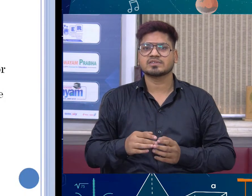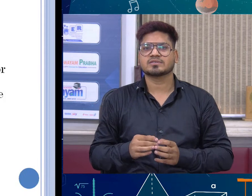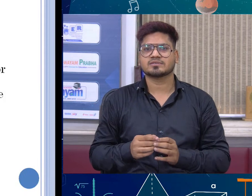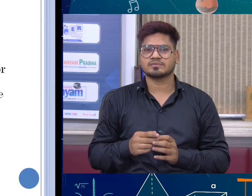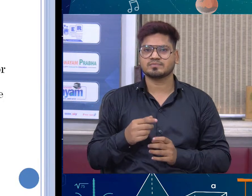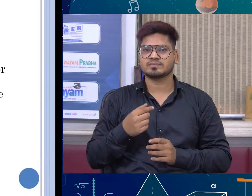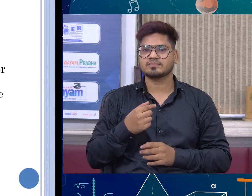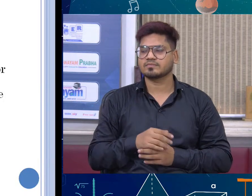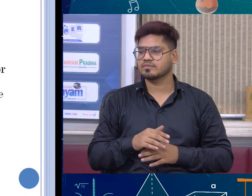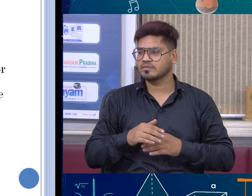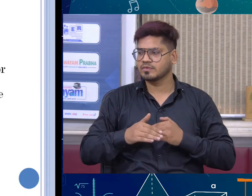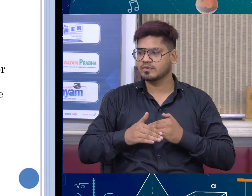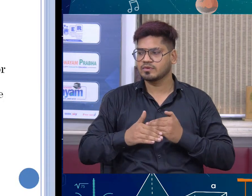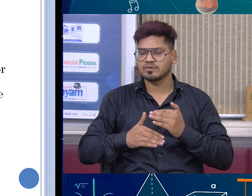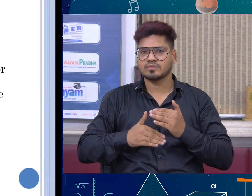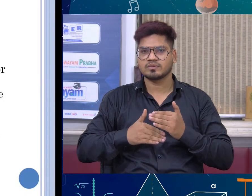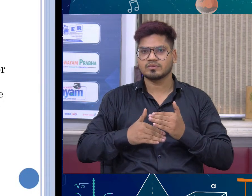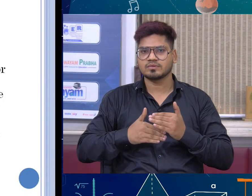and